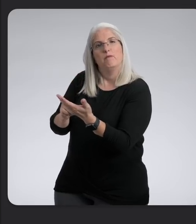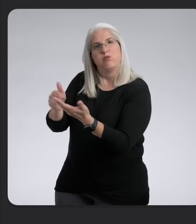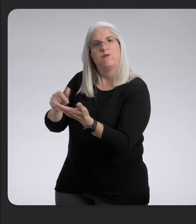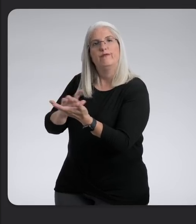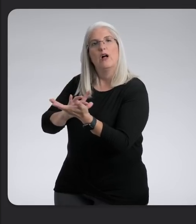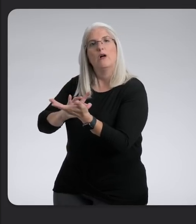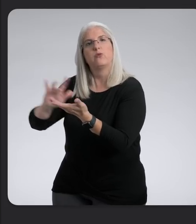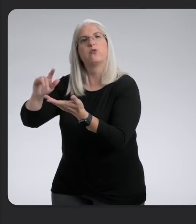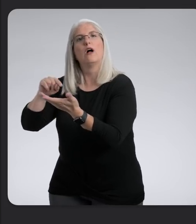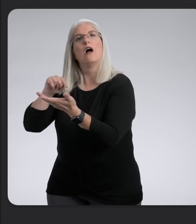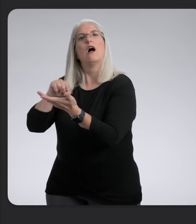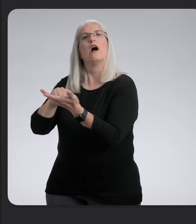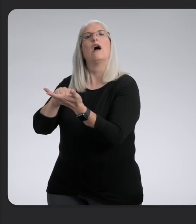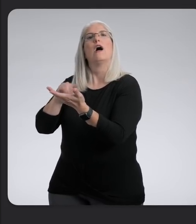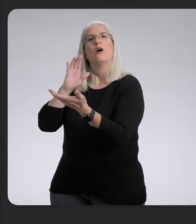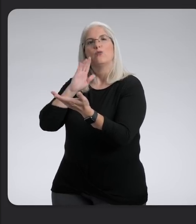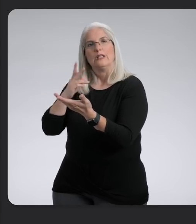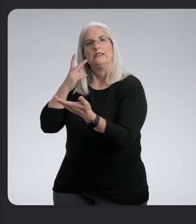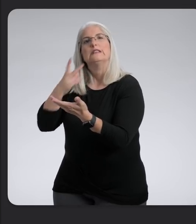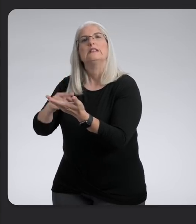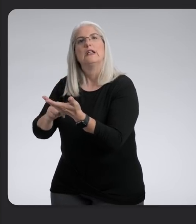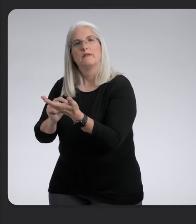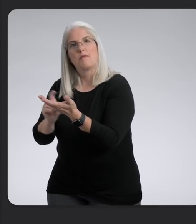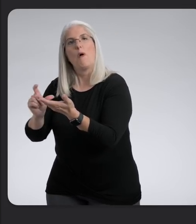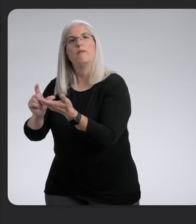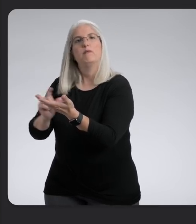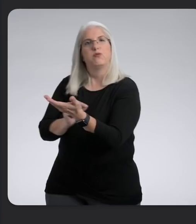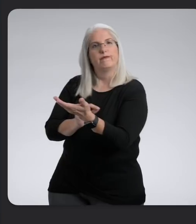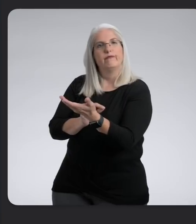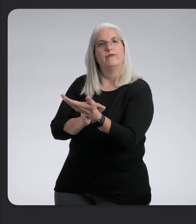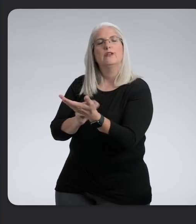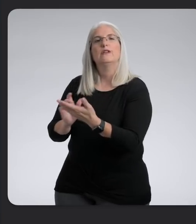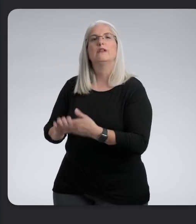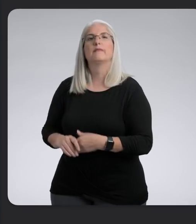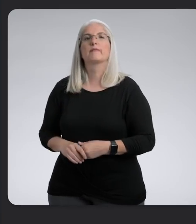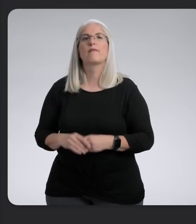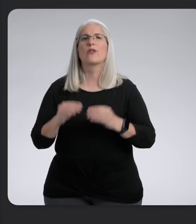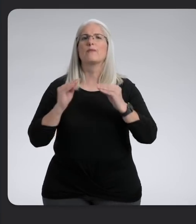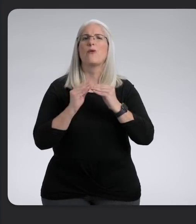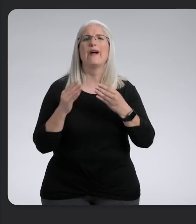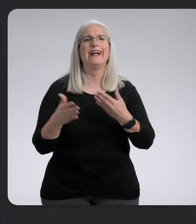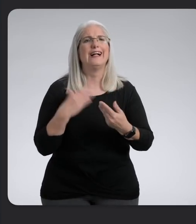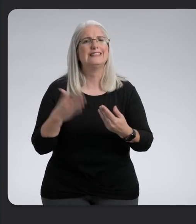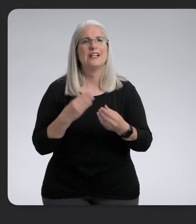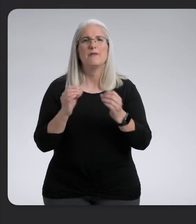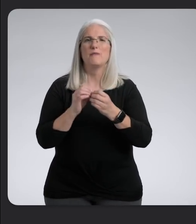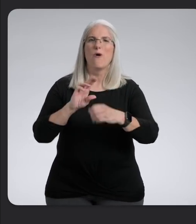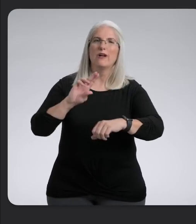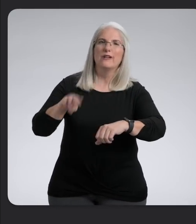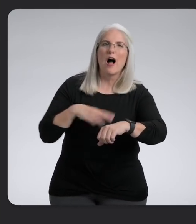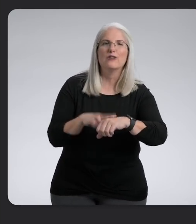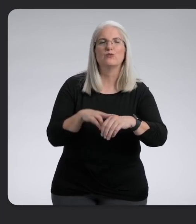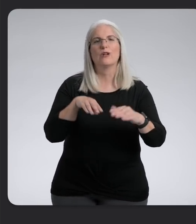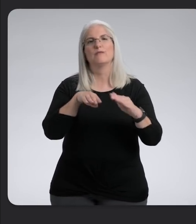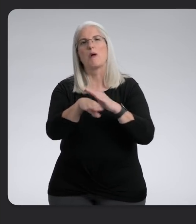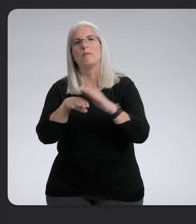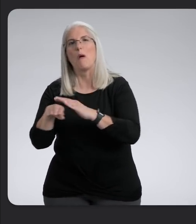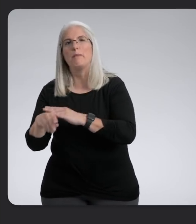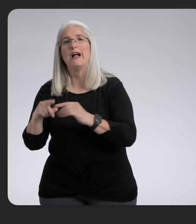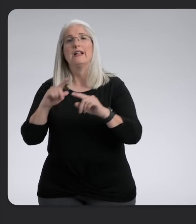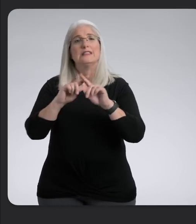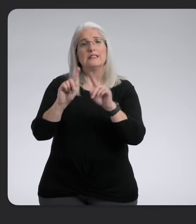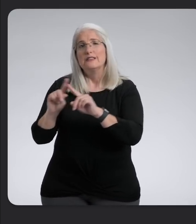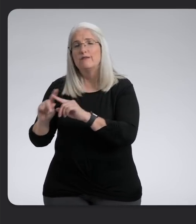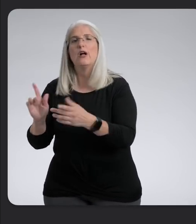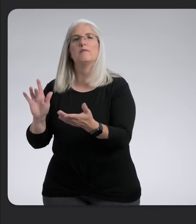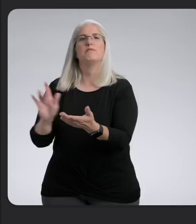scroll, the bar moves seamlessly out of the way. It's now easier and more natural to access your other tabs, too. You can just swipe over the